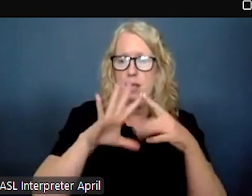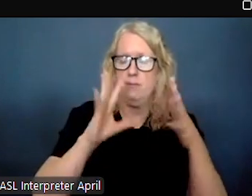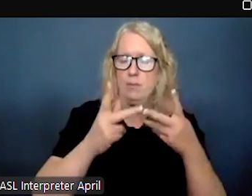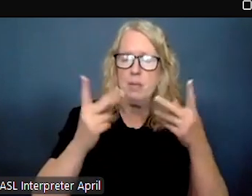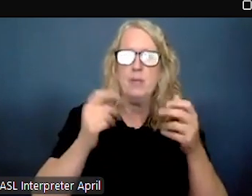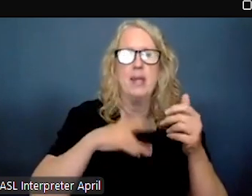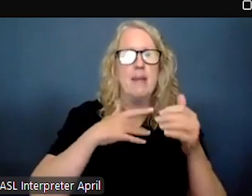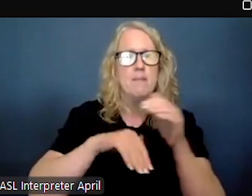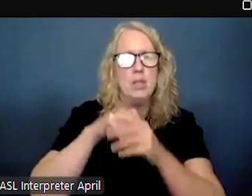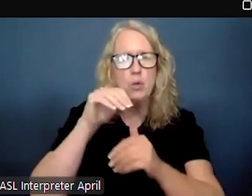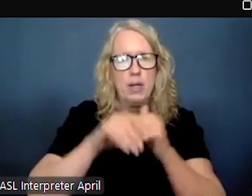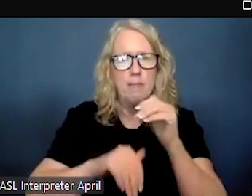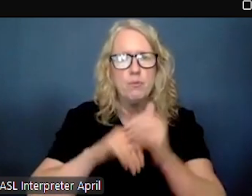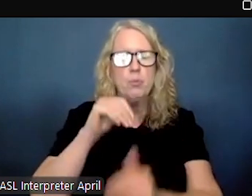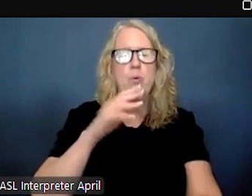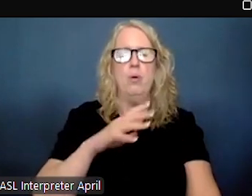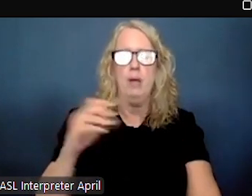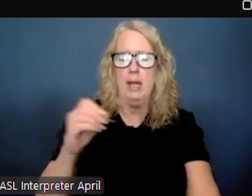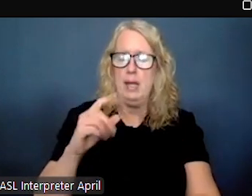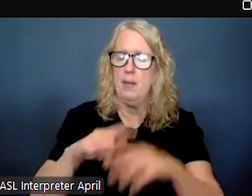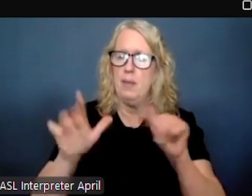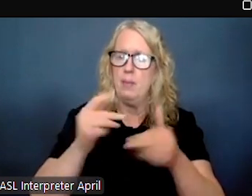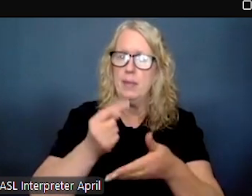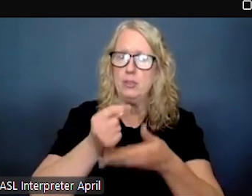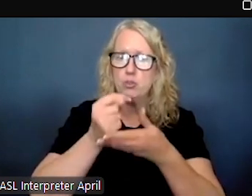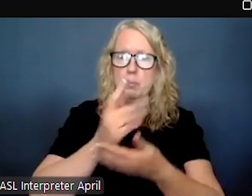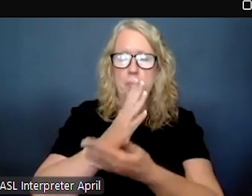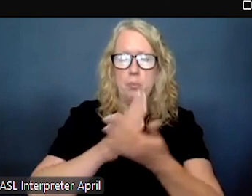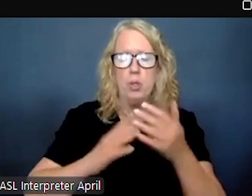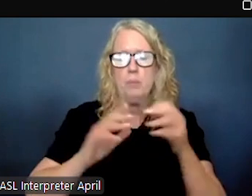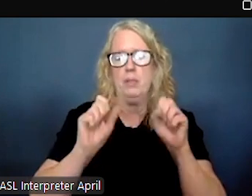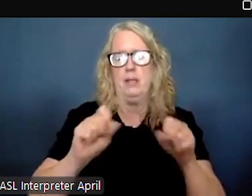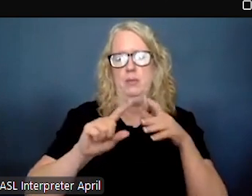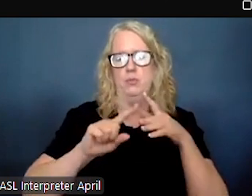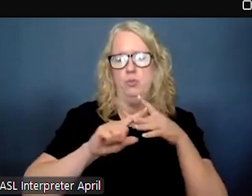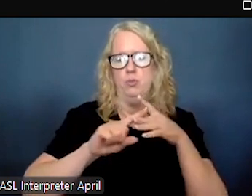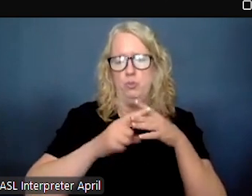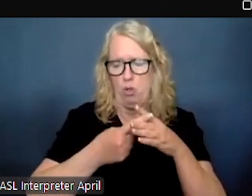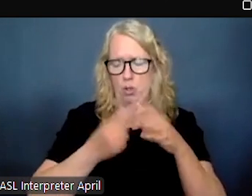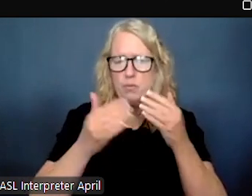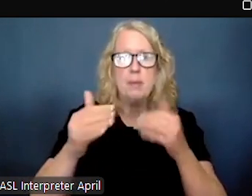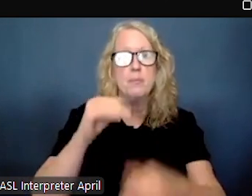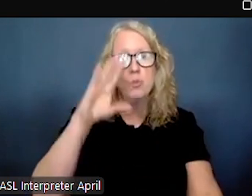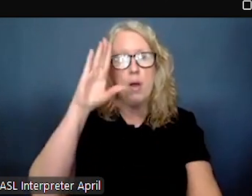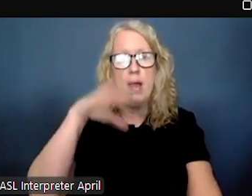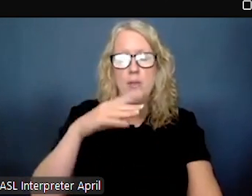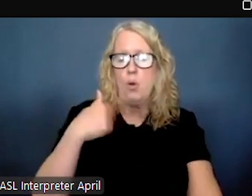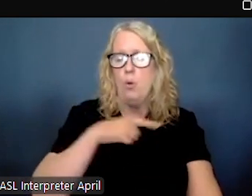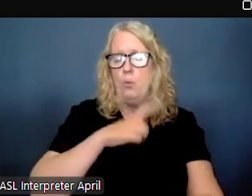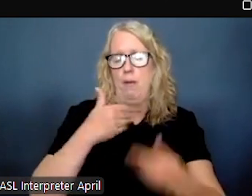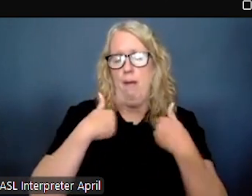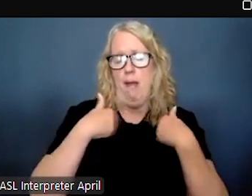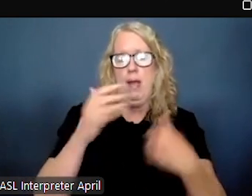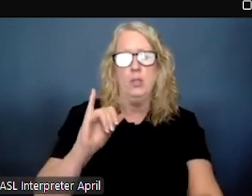can feel comfortable, and then the treatment components can start from there. So I know we had